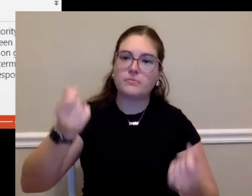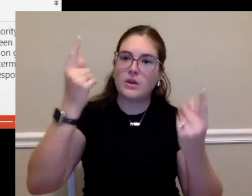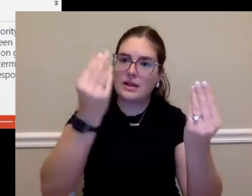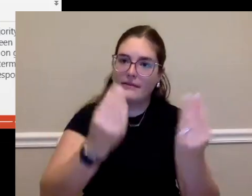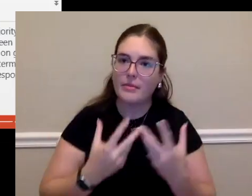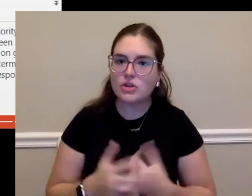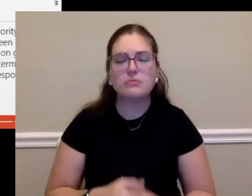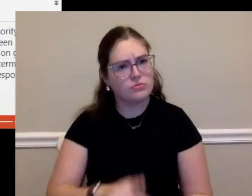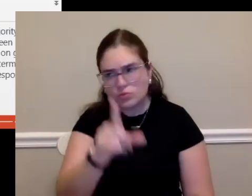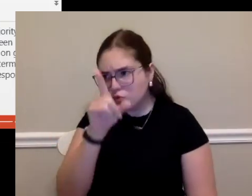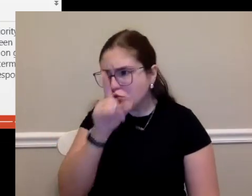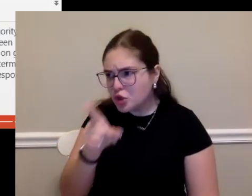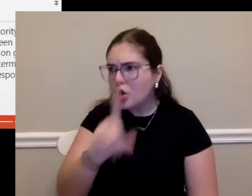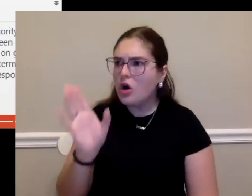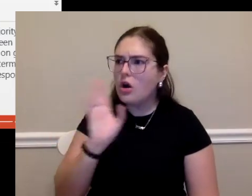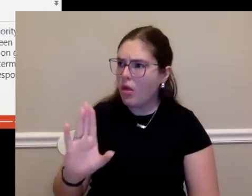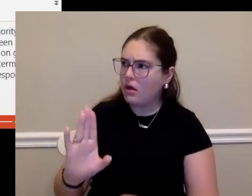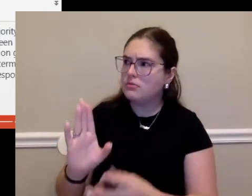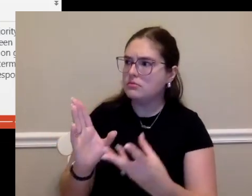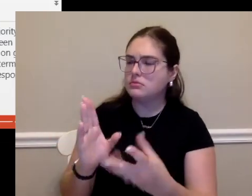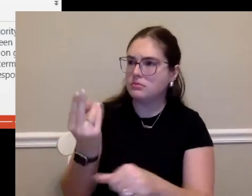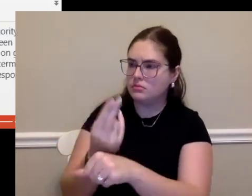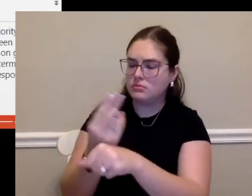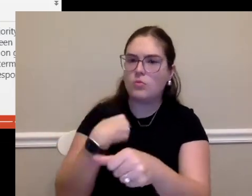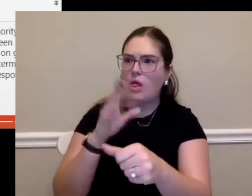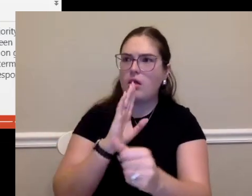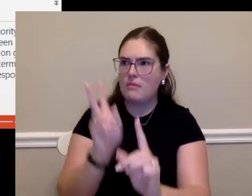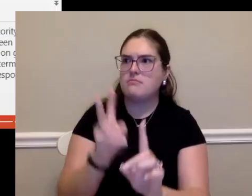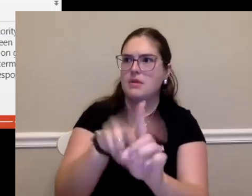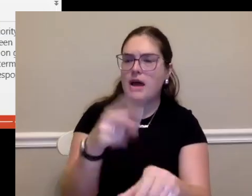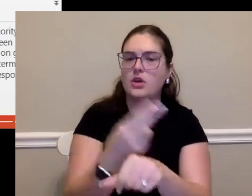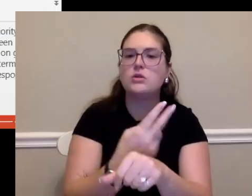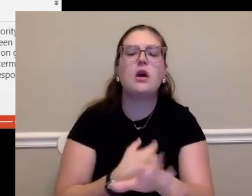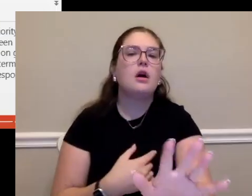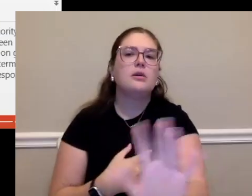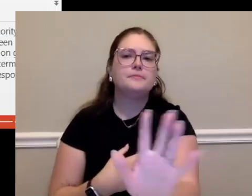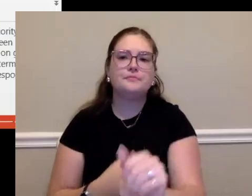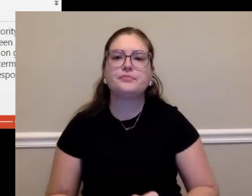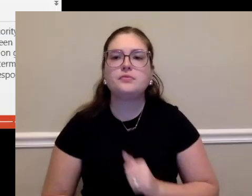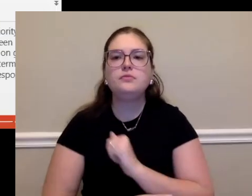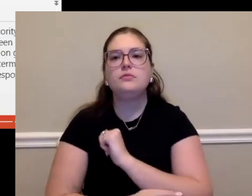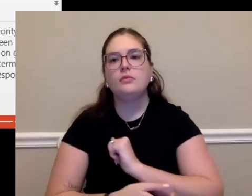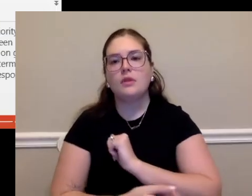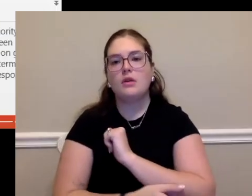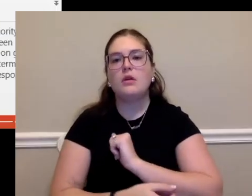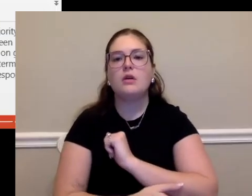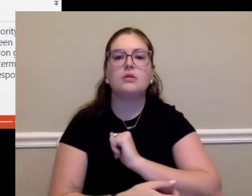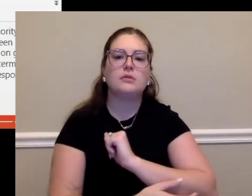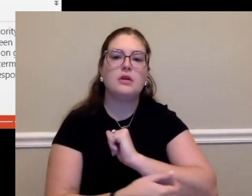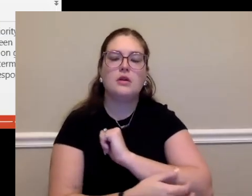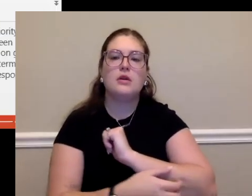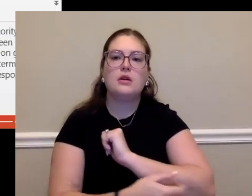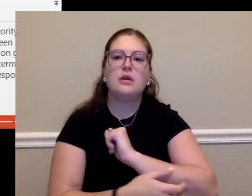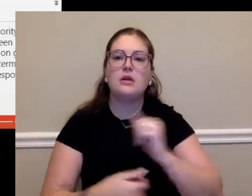Let's do that because I want to make this useful for the people who are here. So rather than reading through, yeah, and the reason I'm showing the notes is so that I